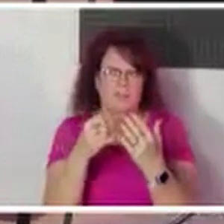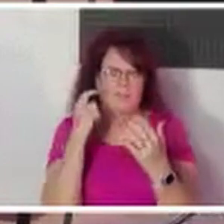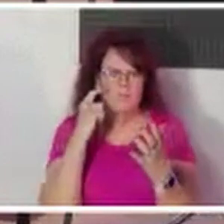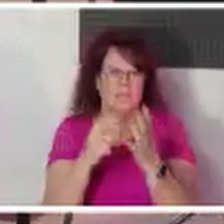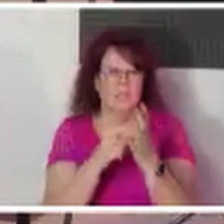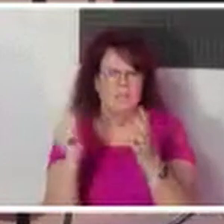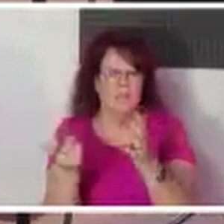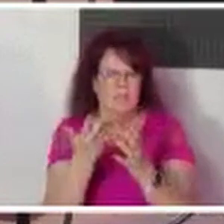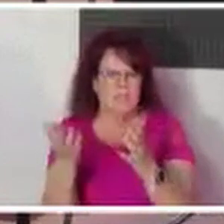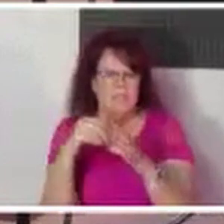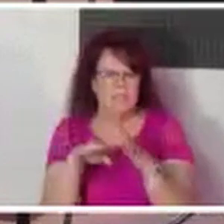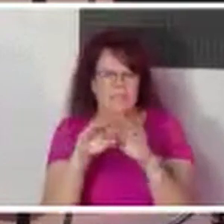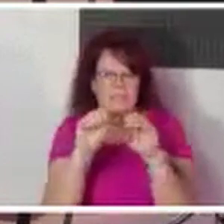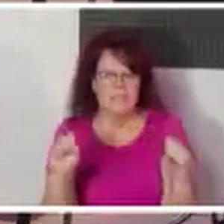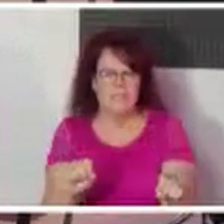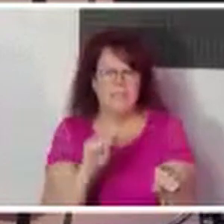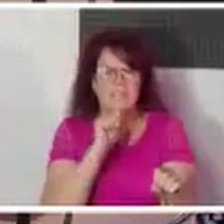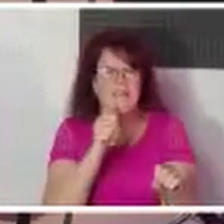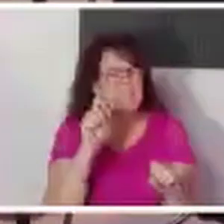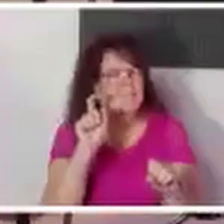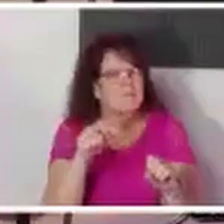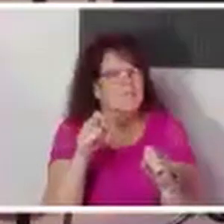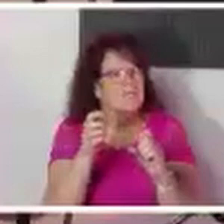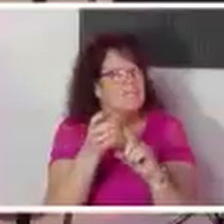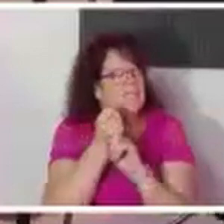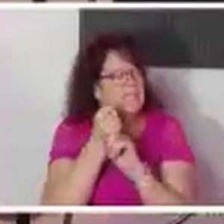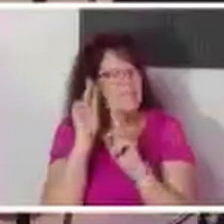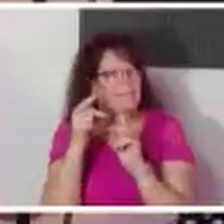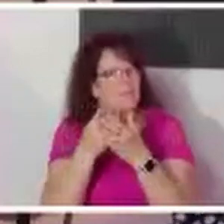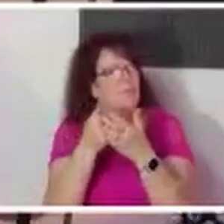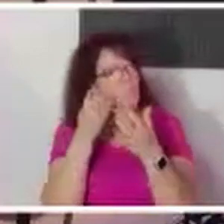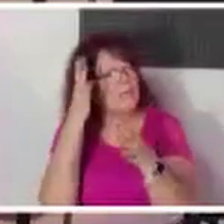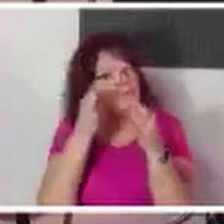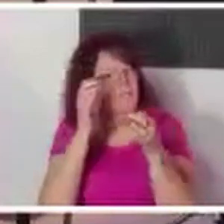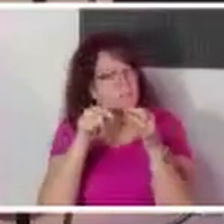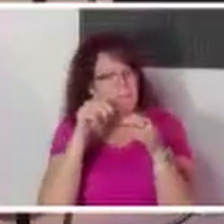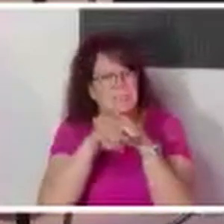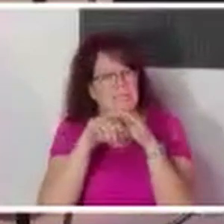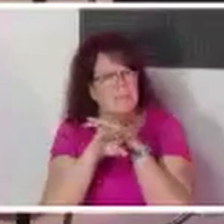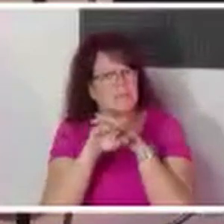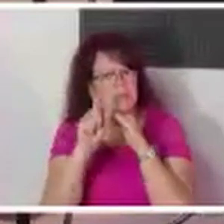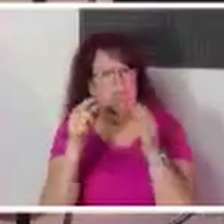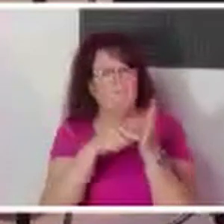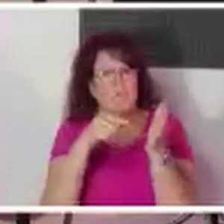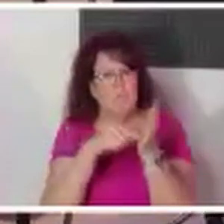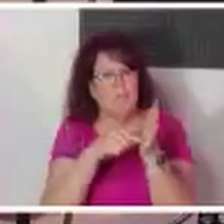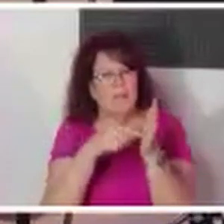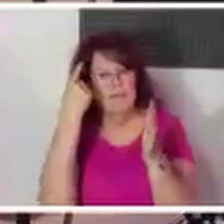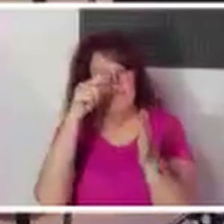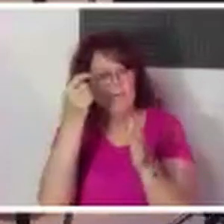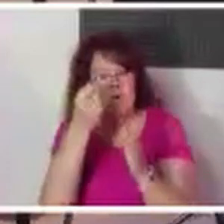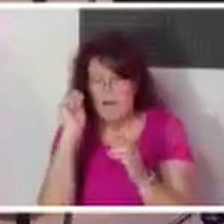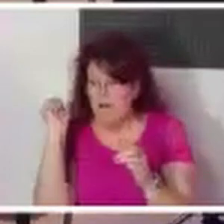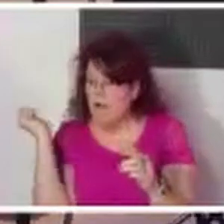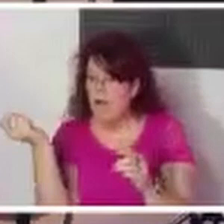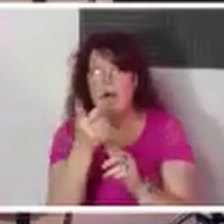system, which again, was not meant to detain people pre-trial like this. It was meant to be accessible, it was meant to be affordable for all of these people